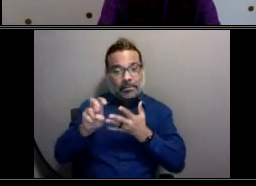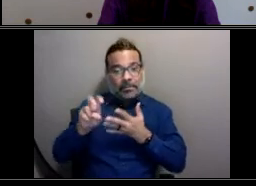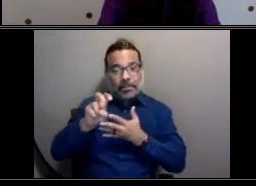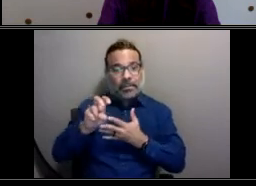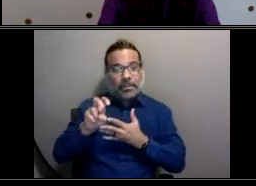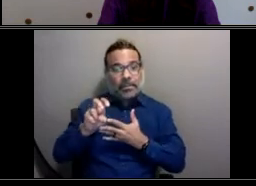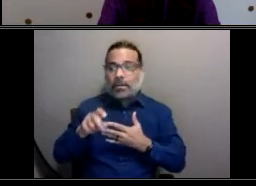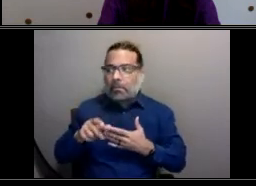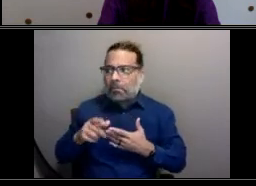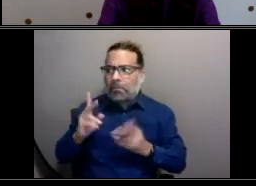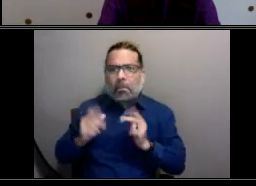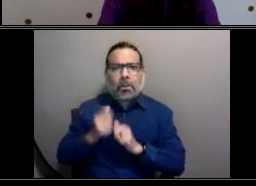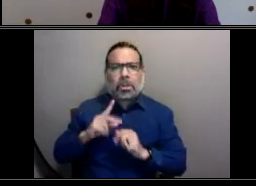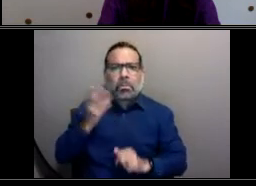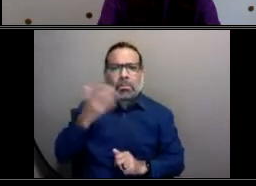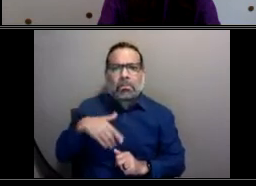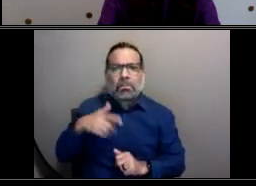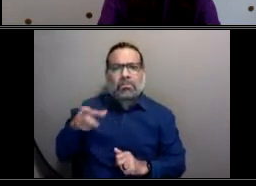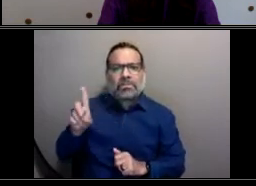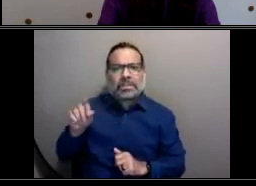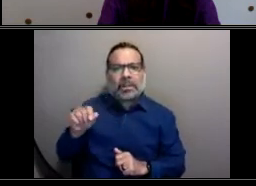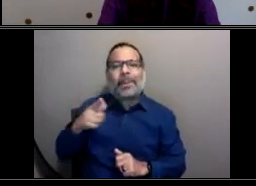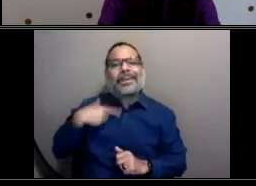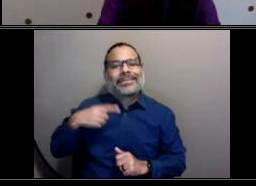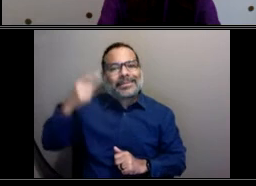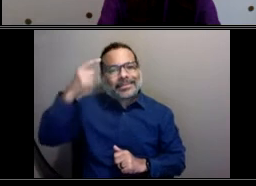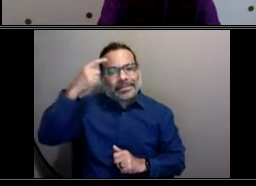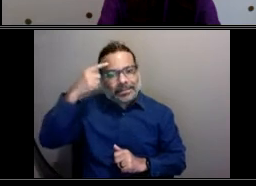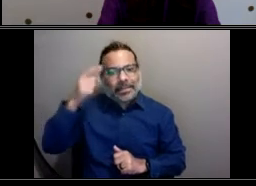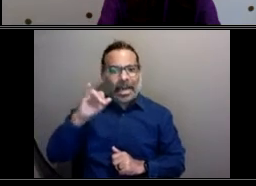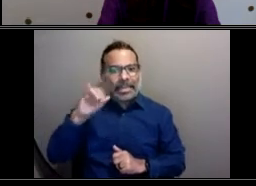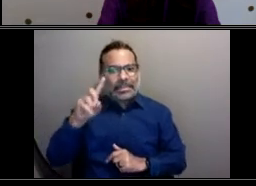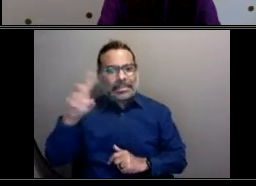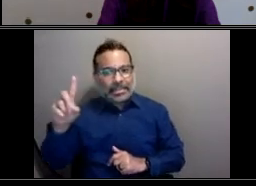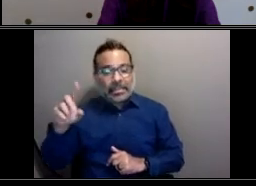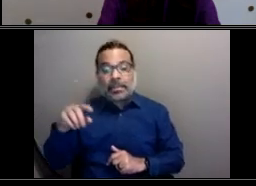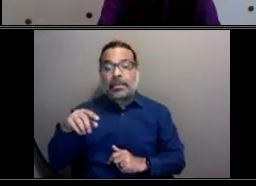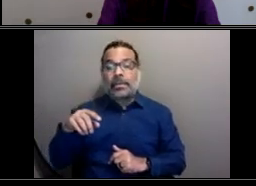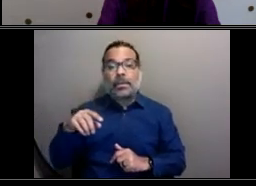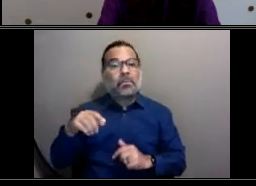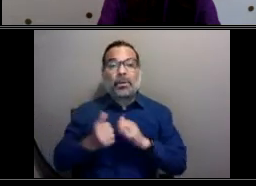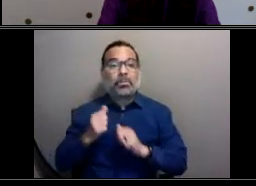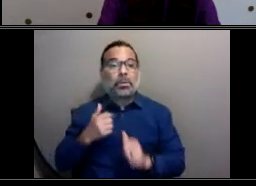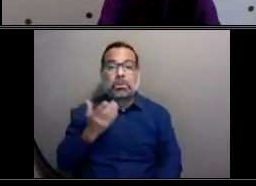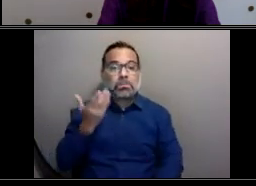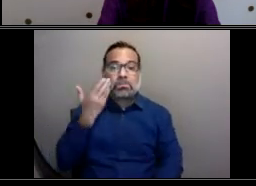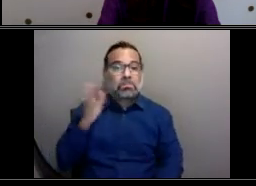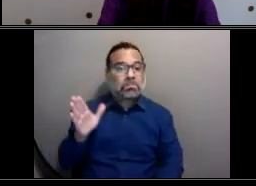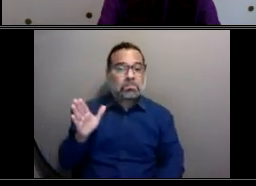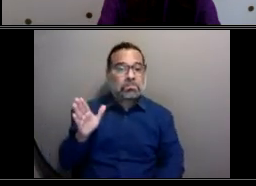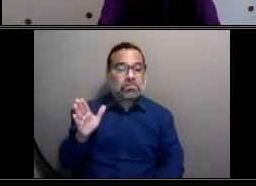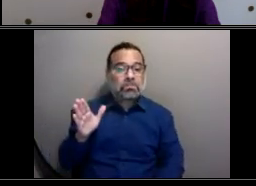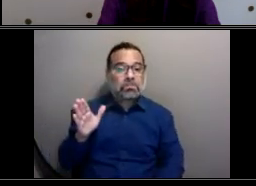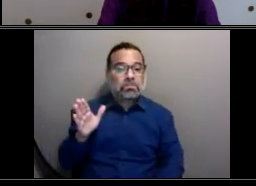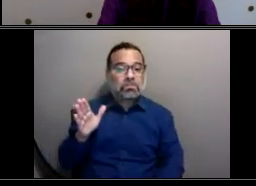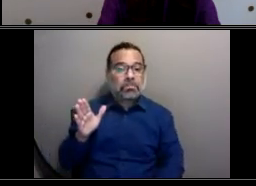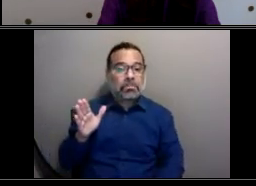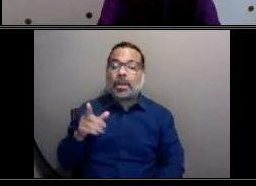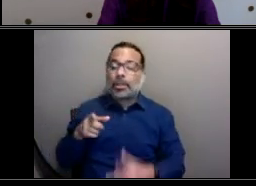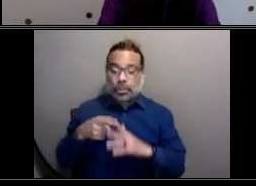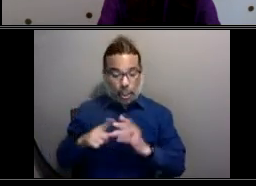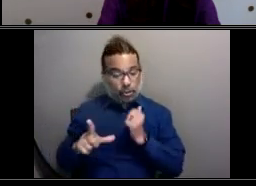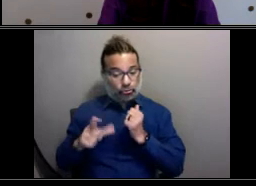has a disability. It's an intellectual capacity disability he has. Most folks here don't even realize that. But he started off as a driver